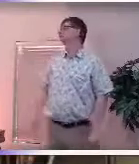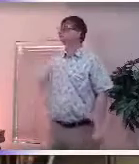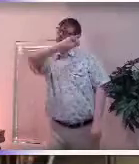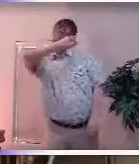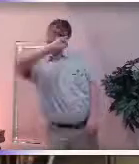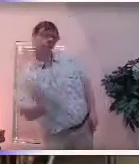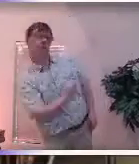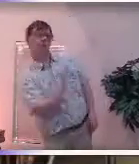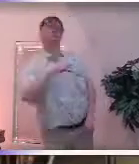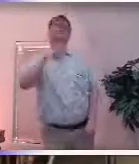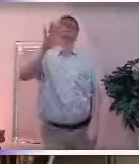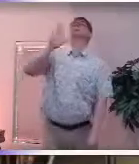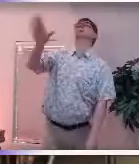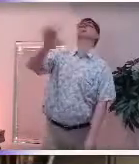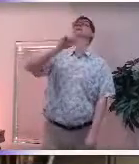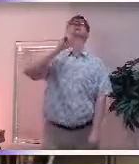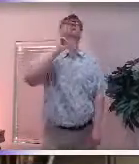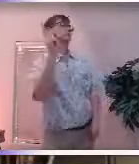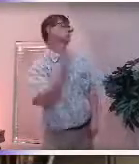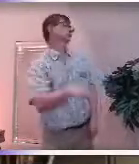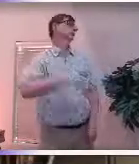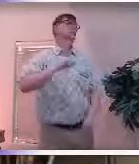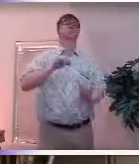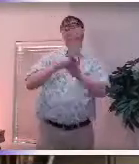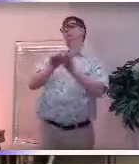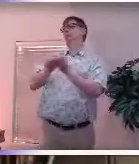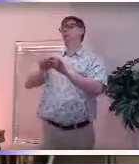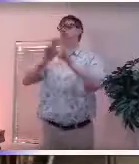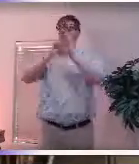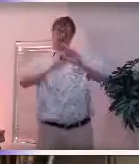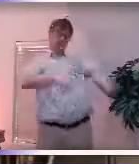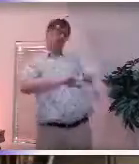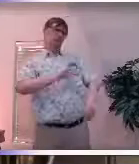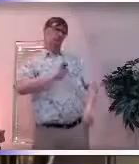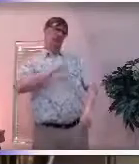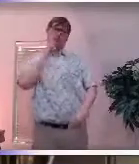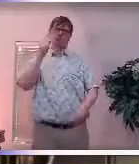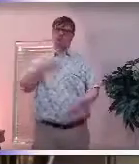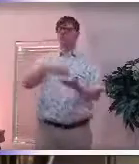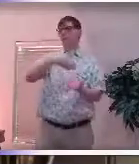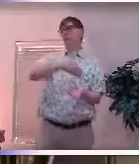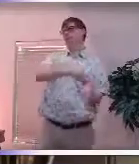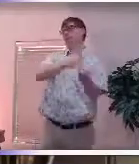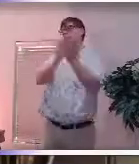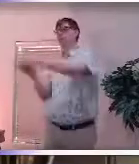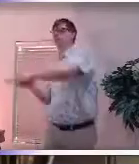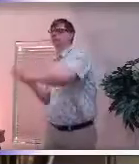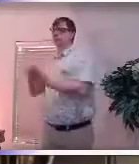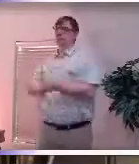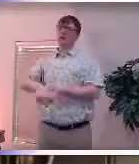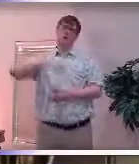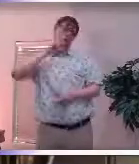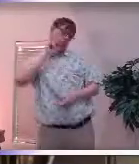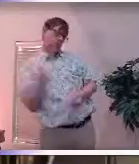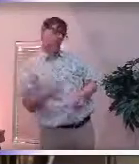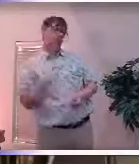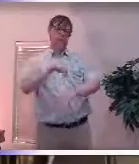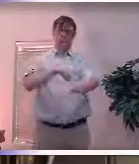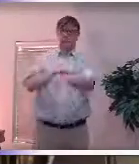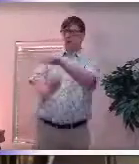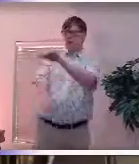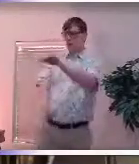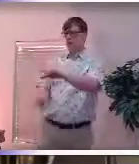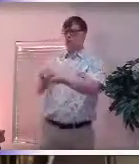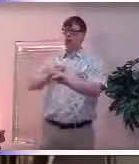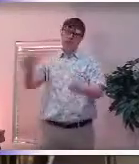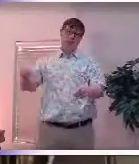Just that one thing to fend off the common cold. Then to activate the white blood cells that can recognize a